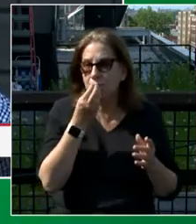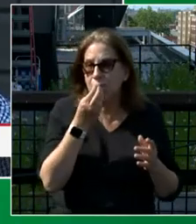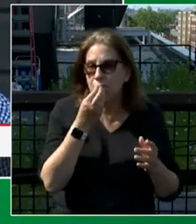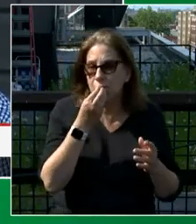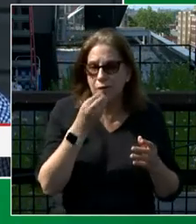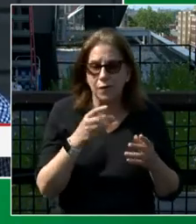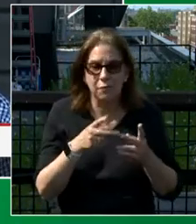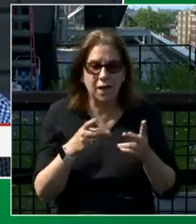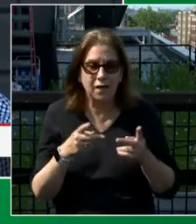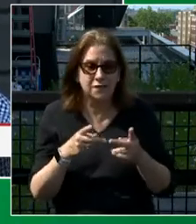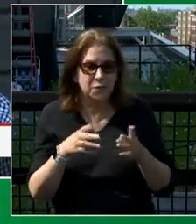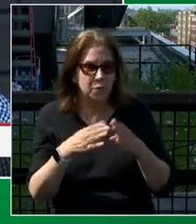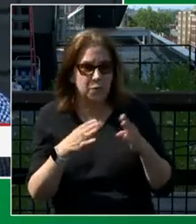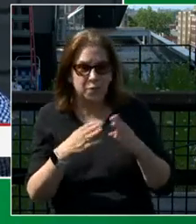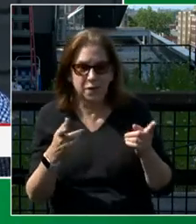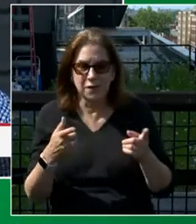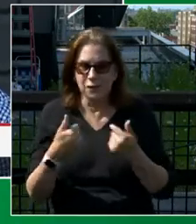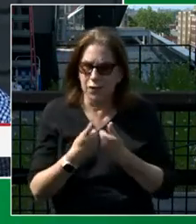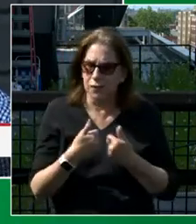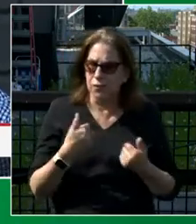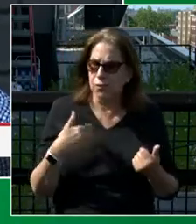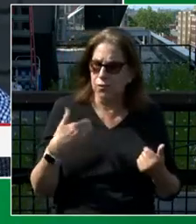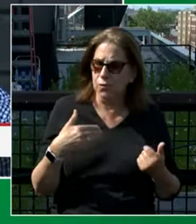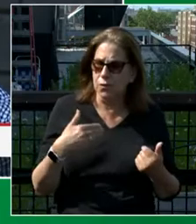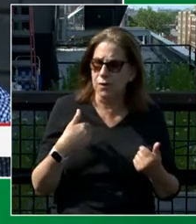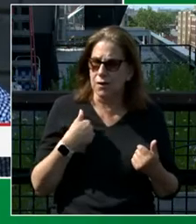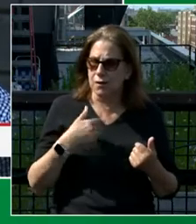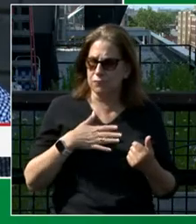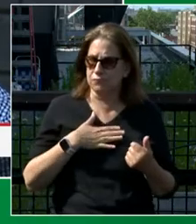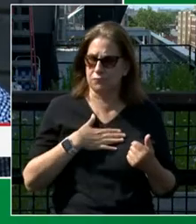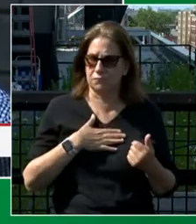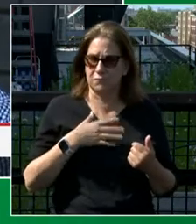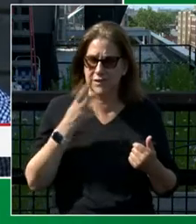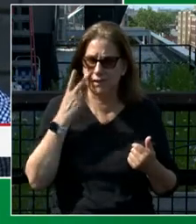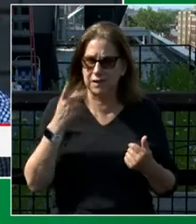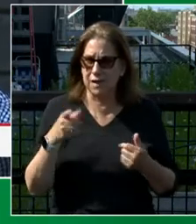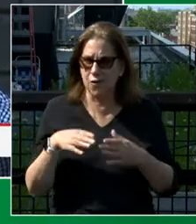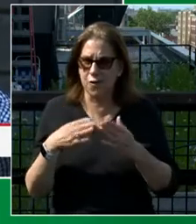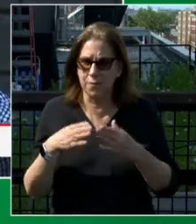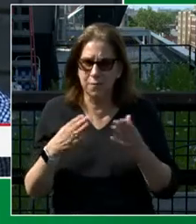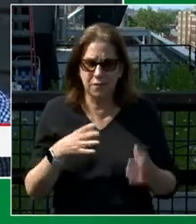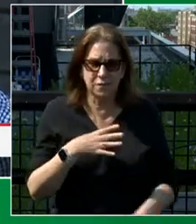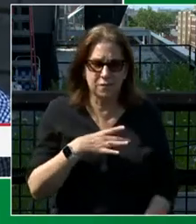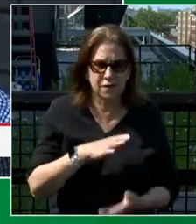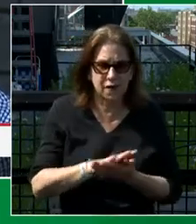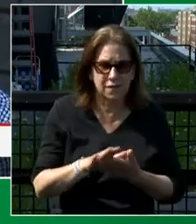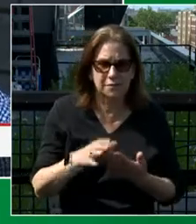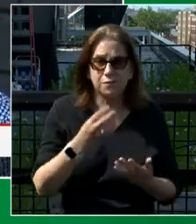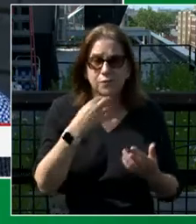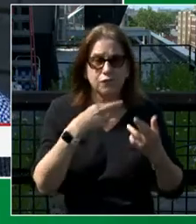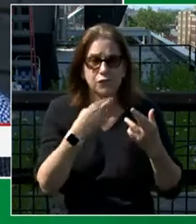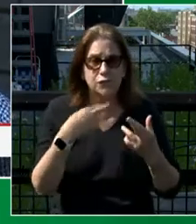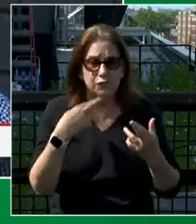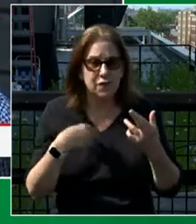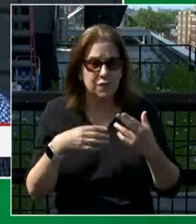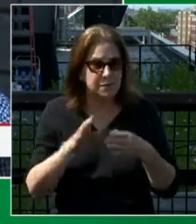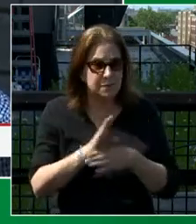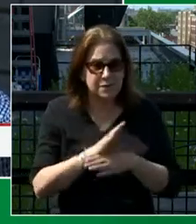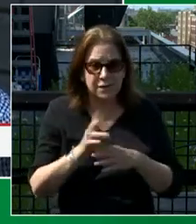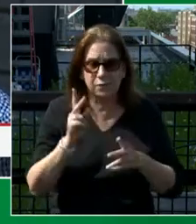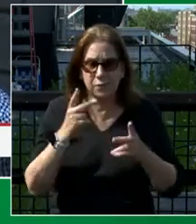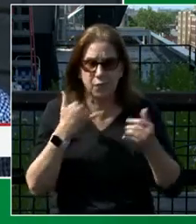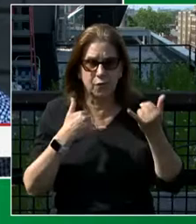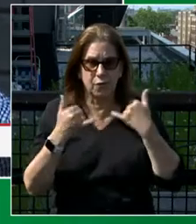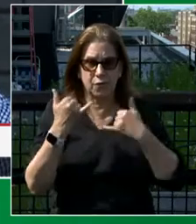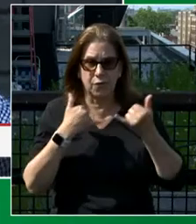are. Sure, Tim, you run into this when it's a busy dinner and everything's going wrong. But those are the problems we want to be having, and it's great to be